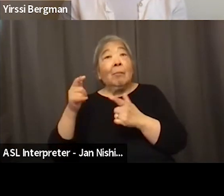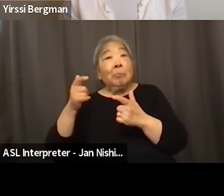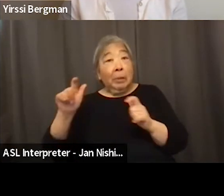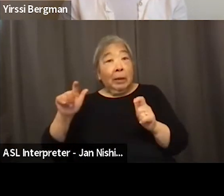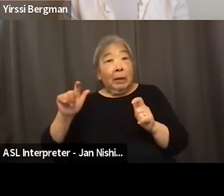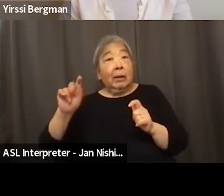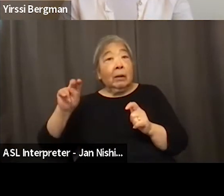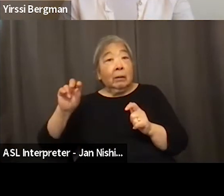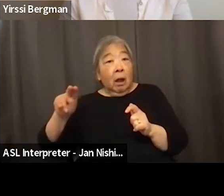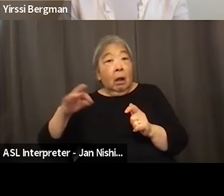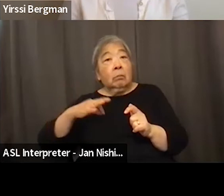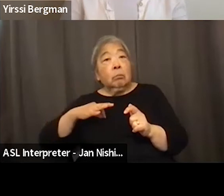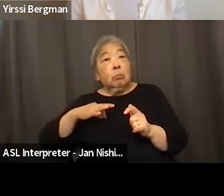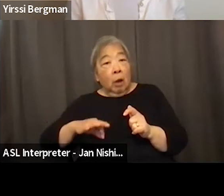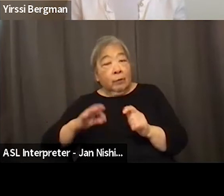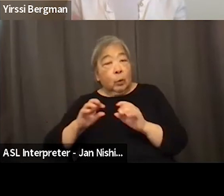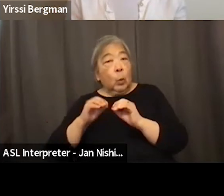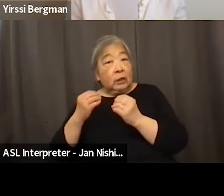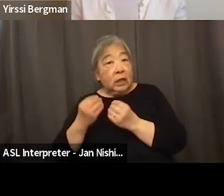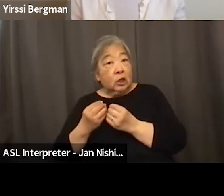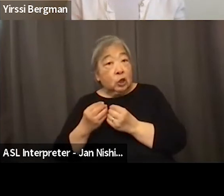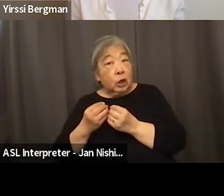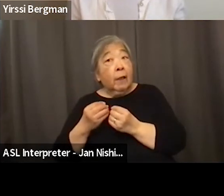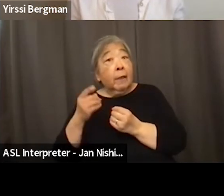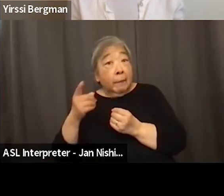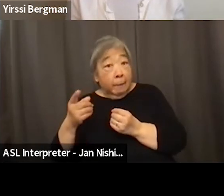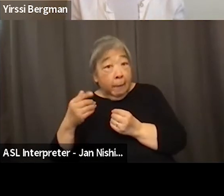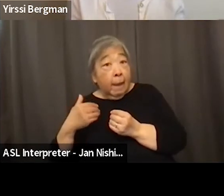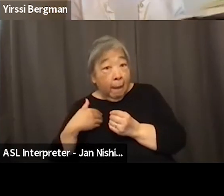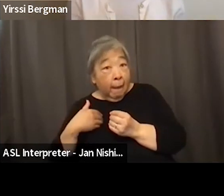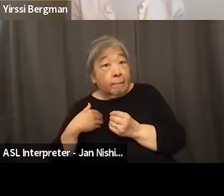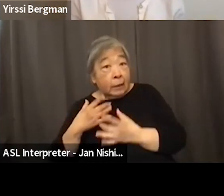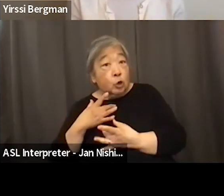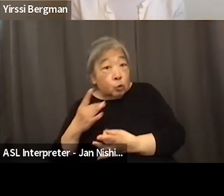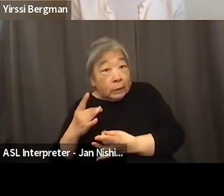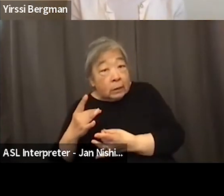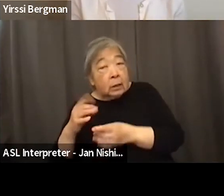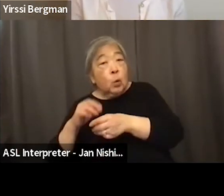nonprofit organizations that have vested interests in working with the criminal justice system and law